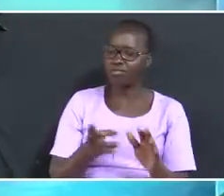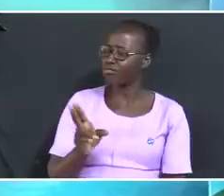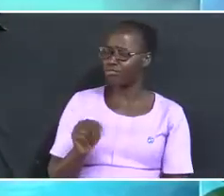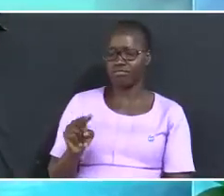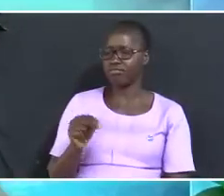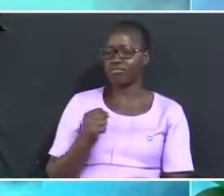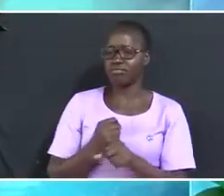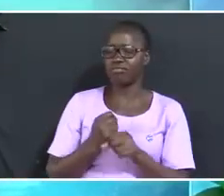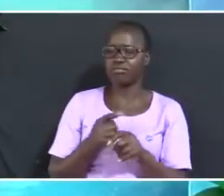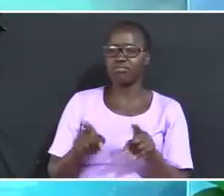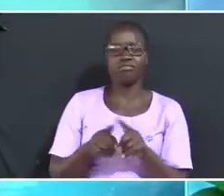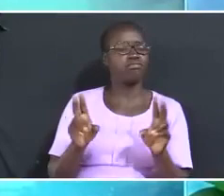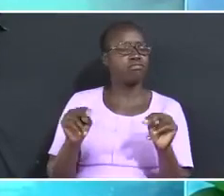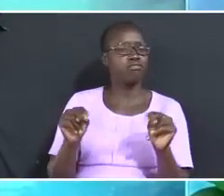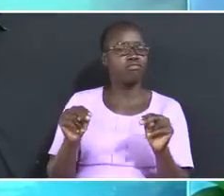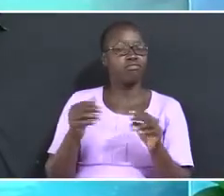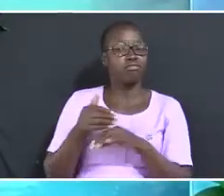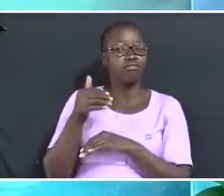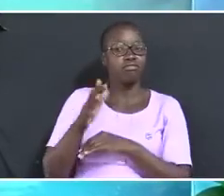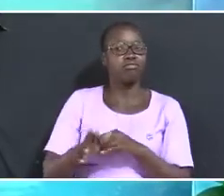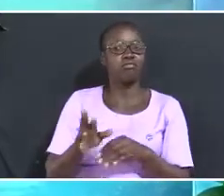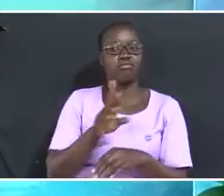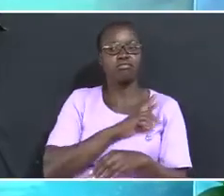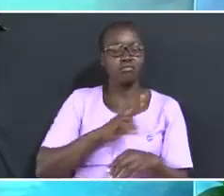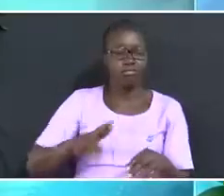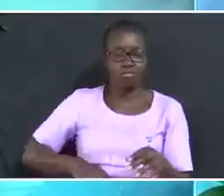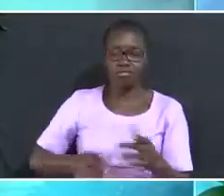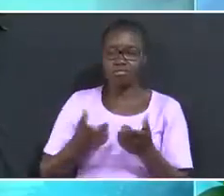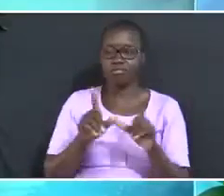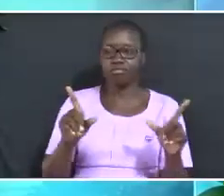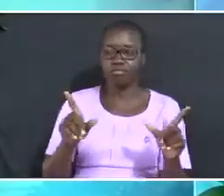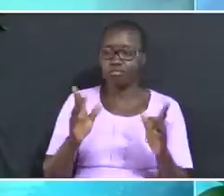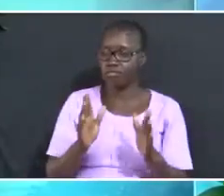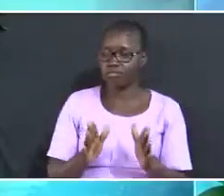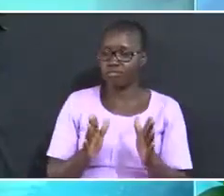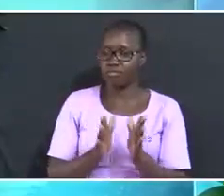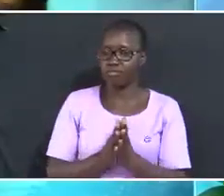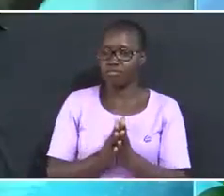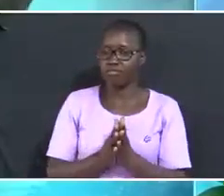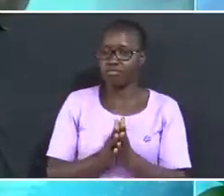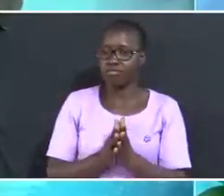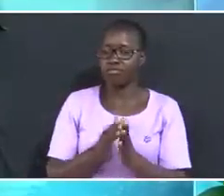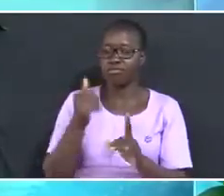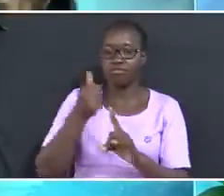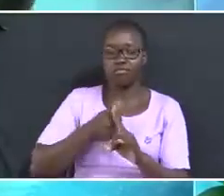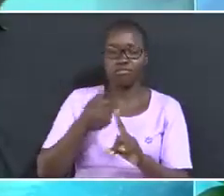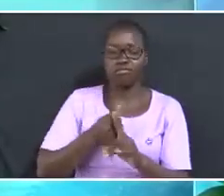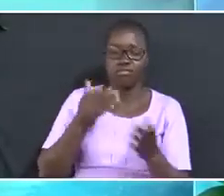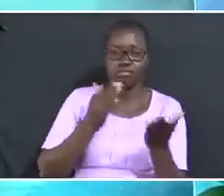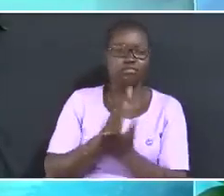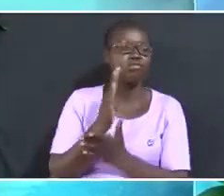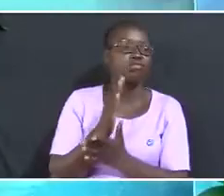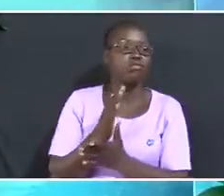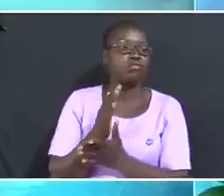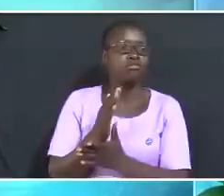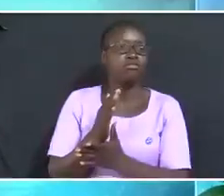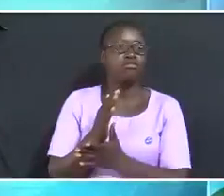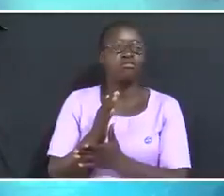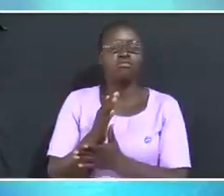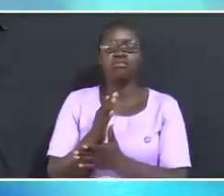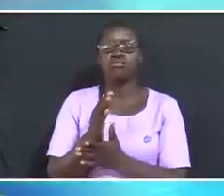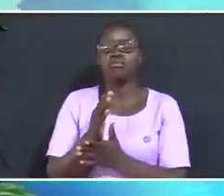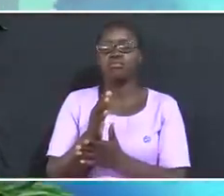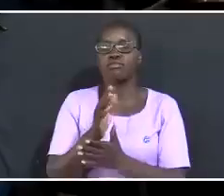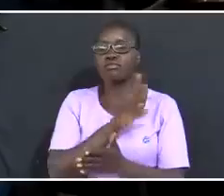right. That is external religious liberty. Fighting for the rights, religious